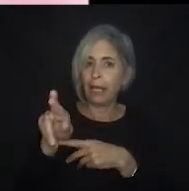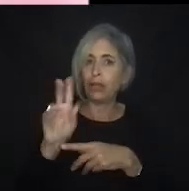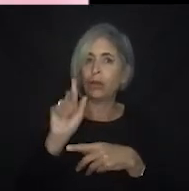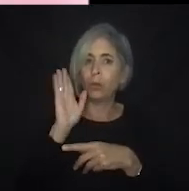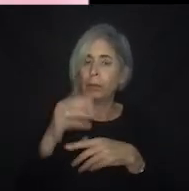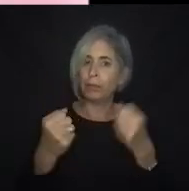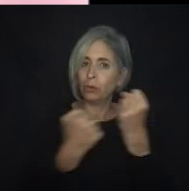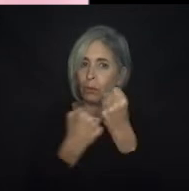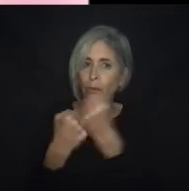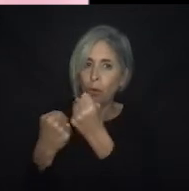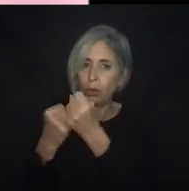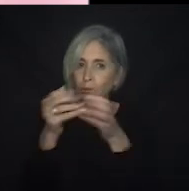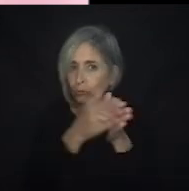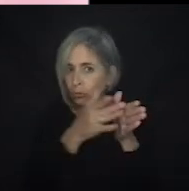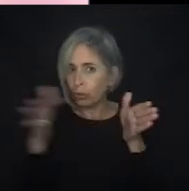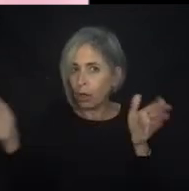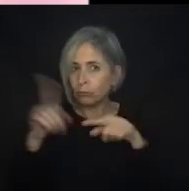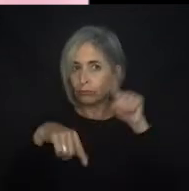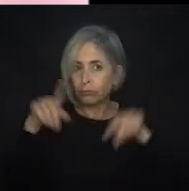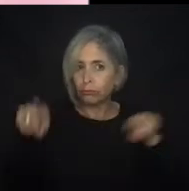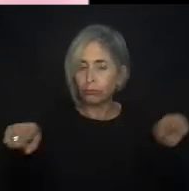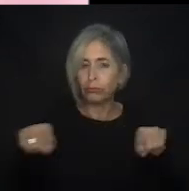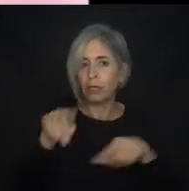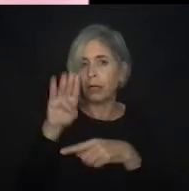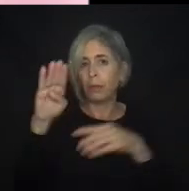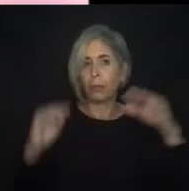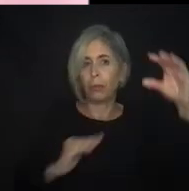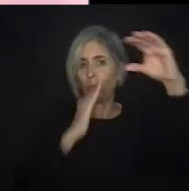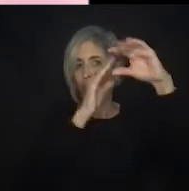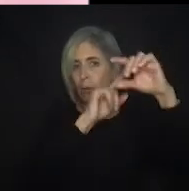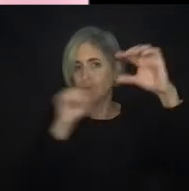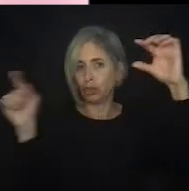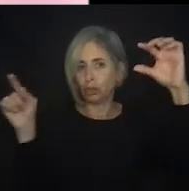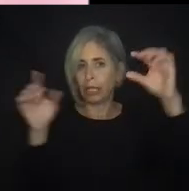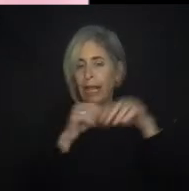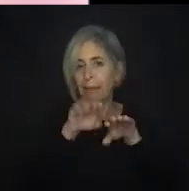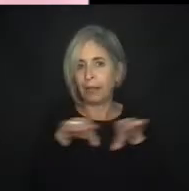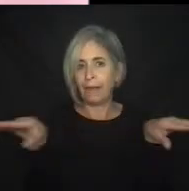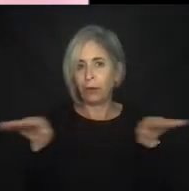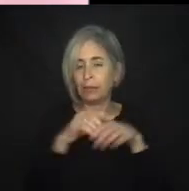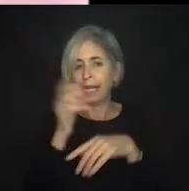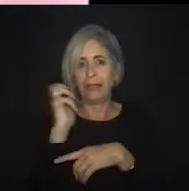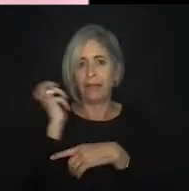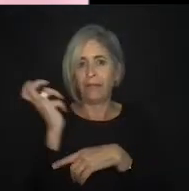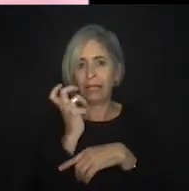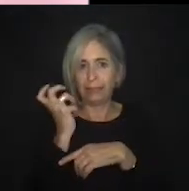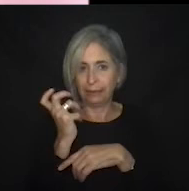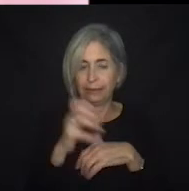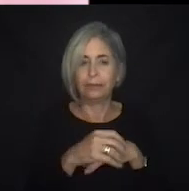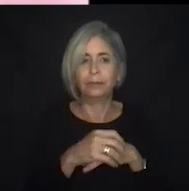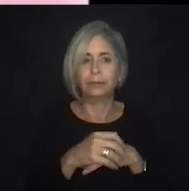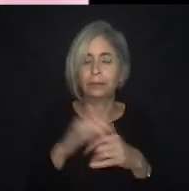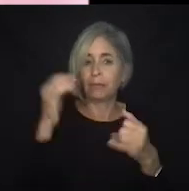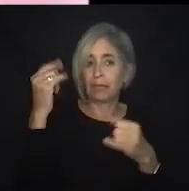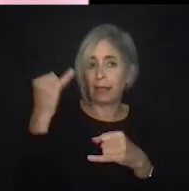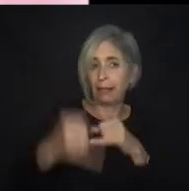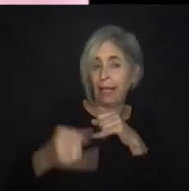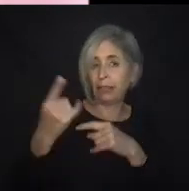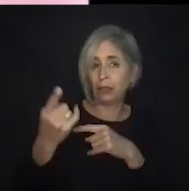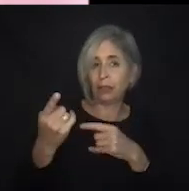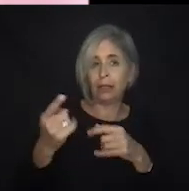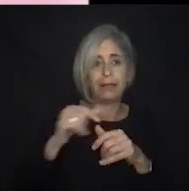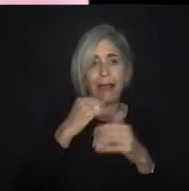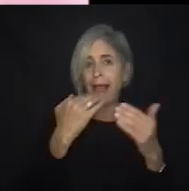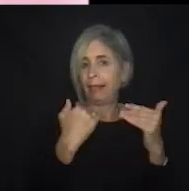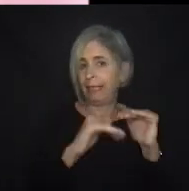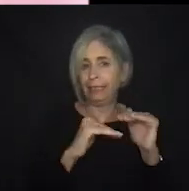to be well supported across a variety of browsers, platforms, and devices. And finally, last but definitely